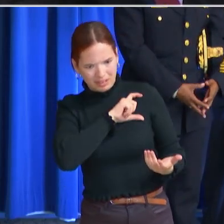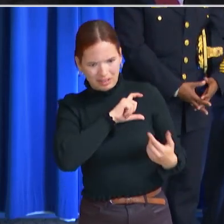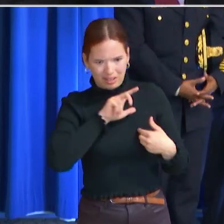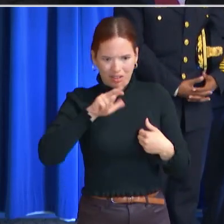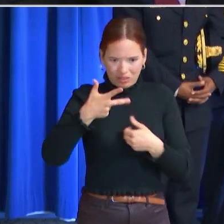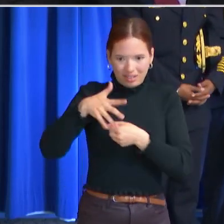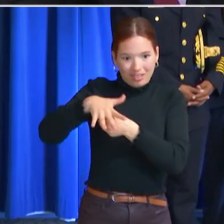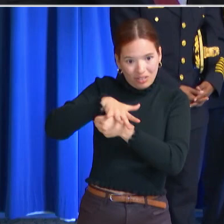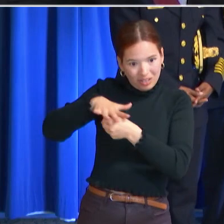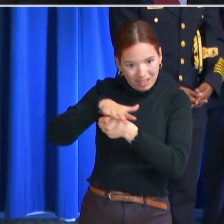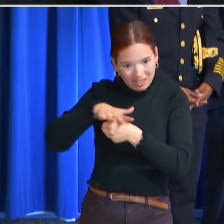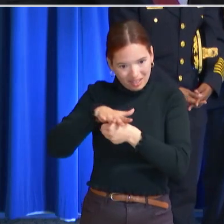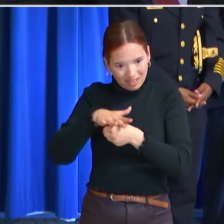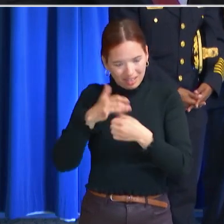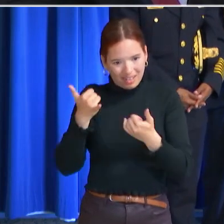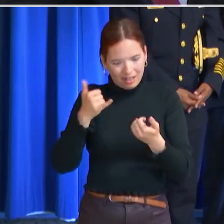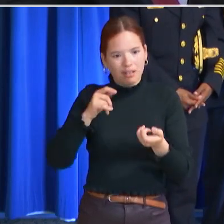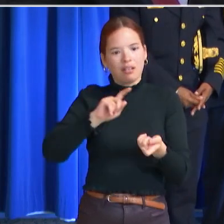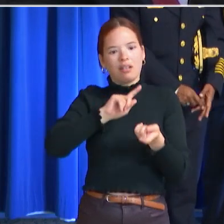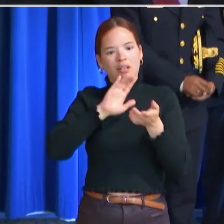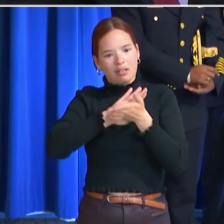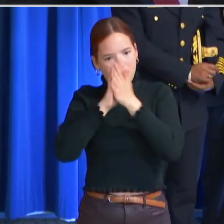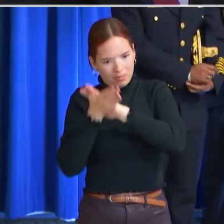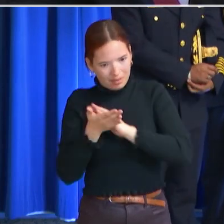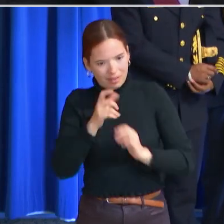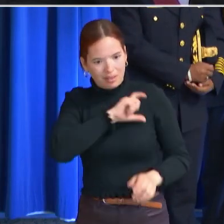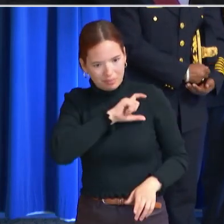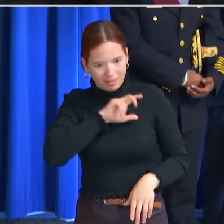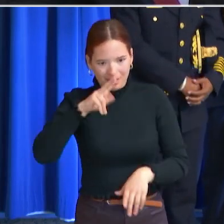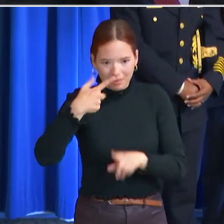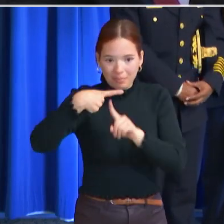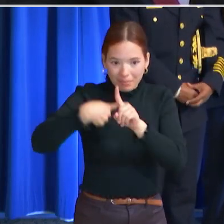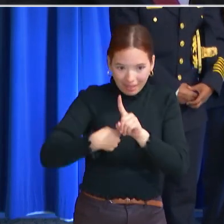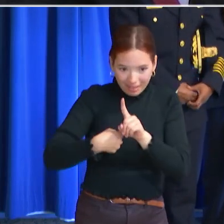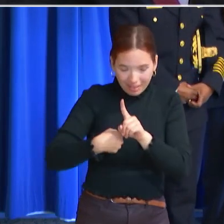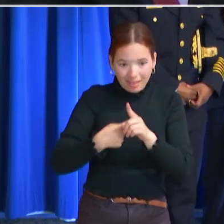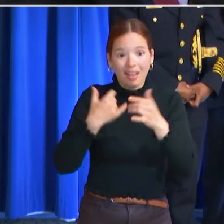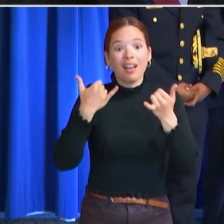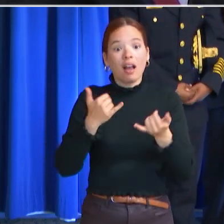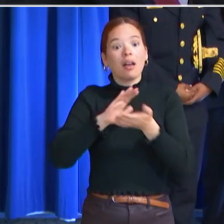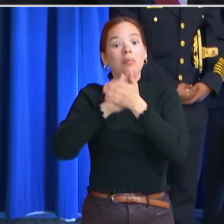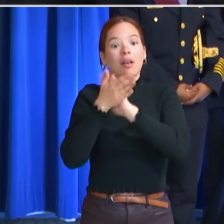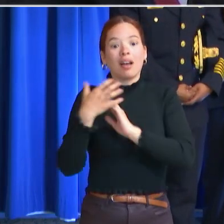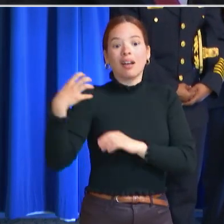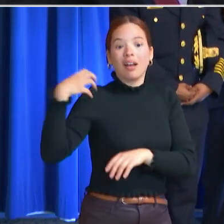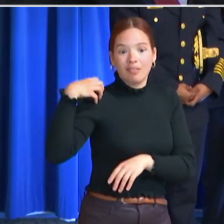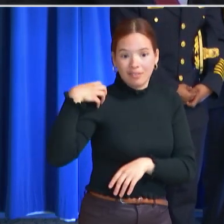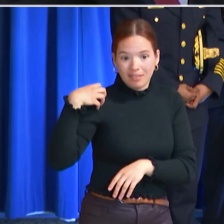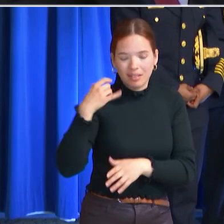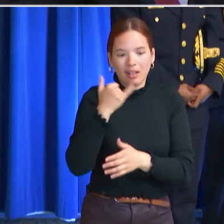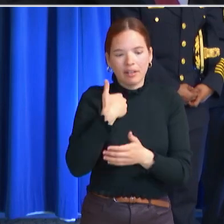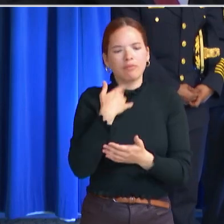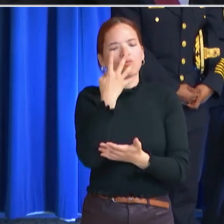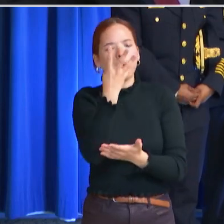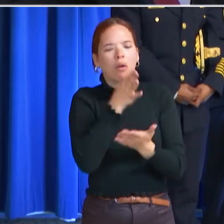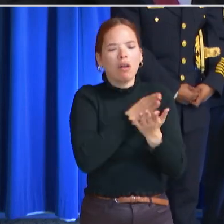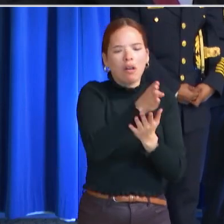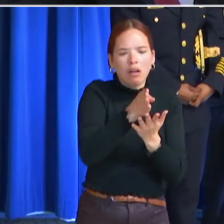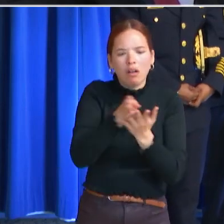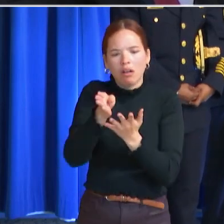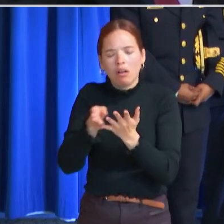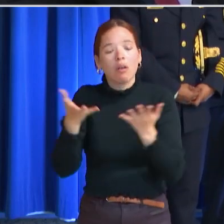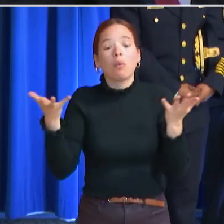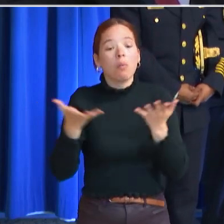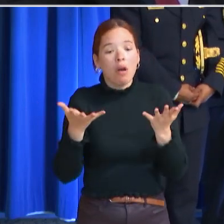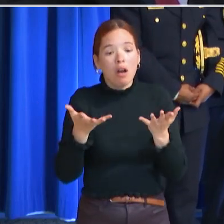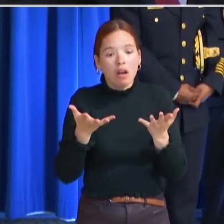District's Officer of the Month. And when I took over as chief, I set out to focus on 4 pillars as we move MPD into the future: